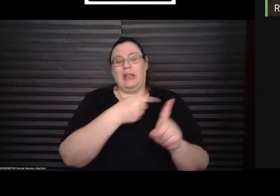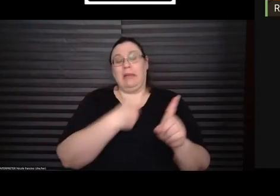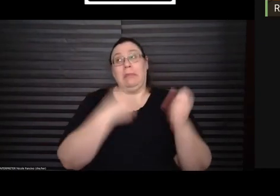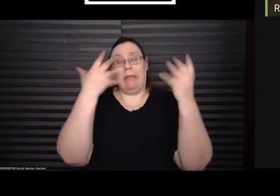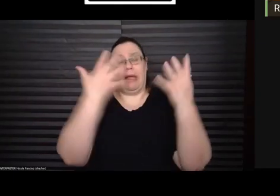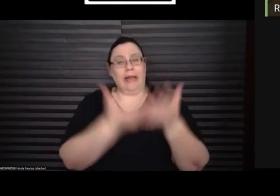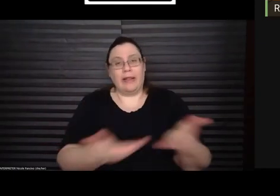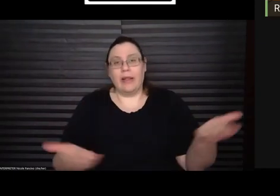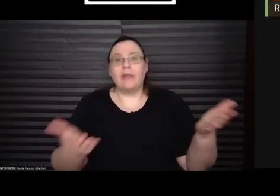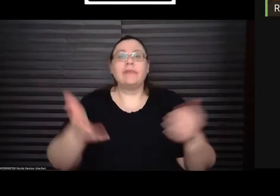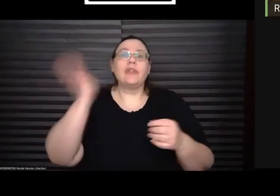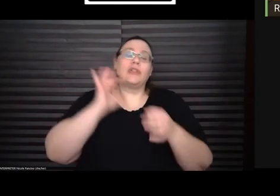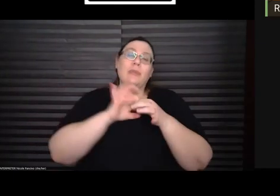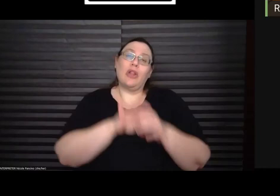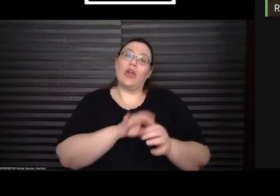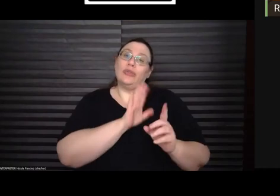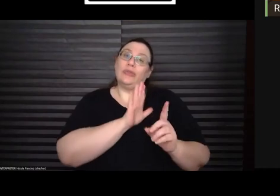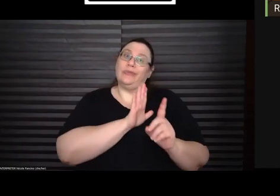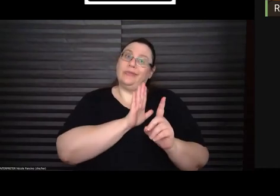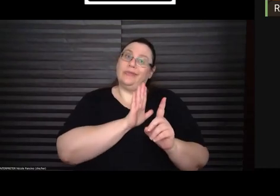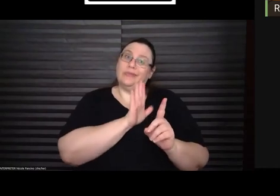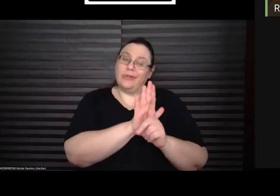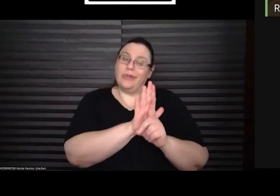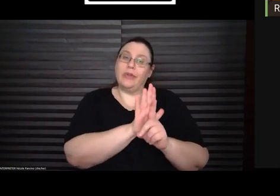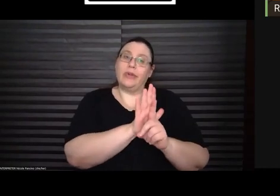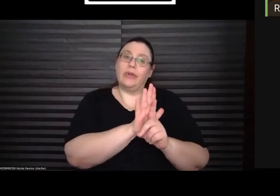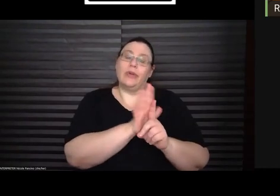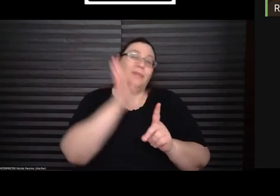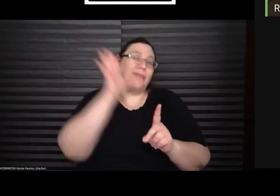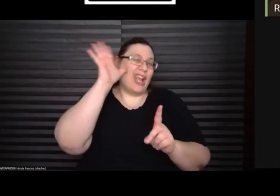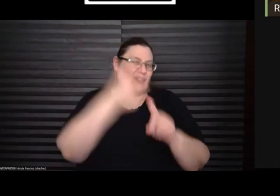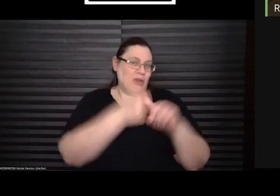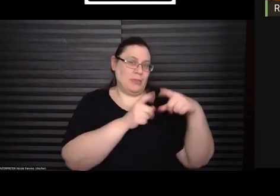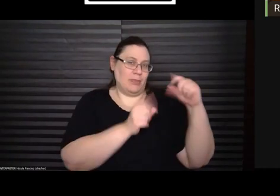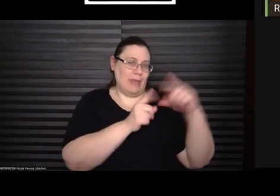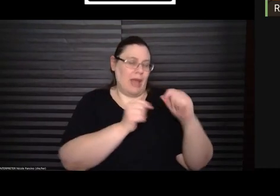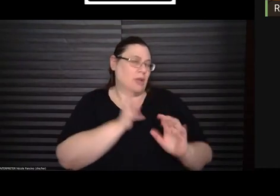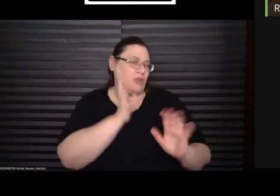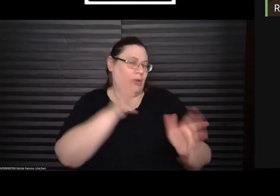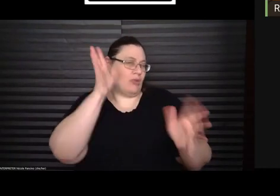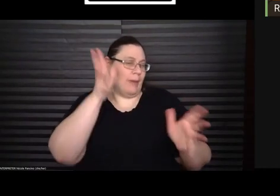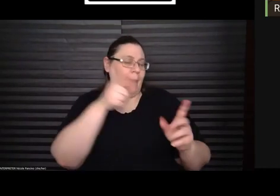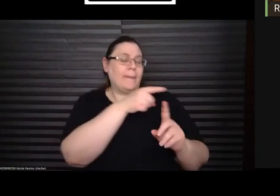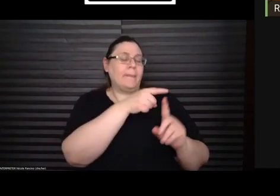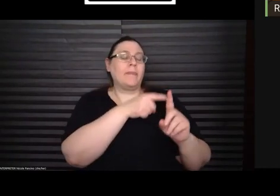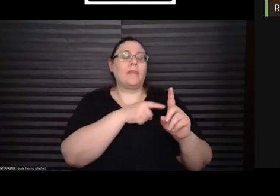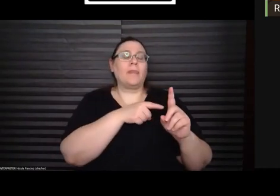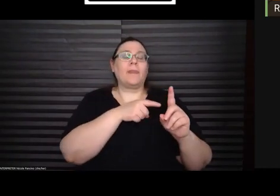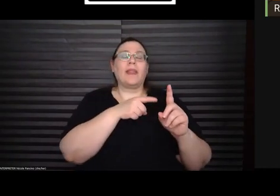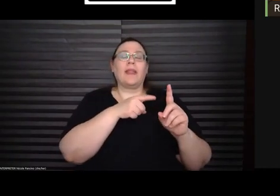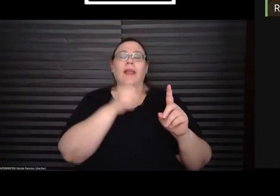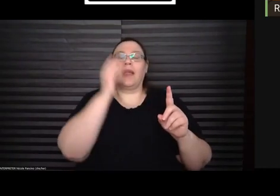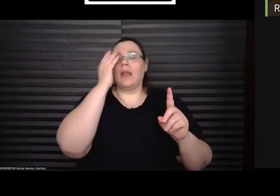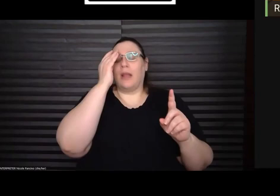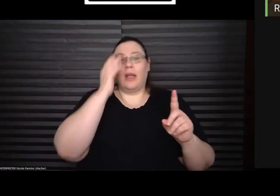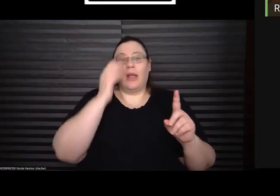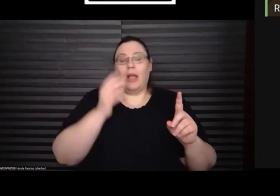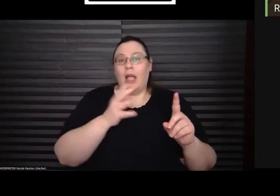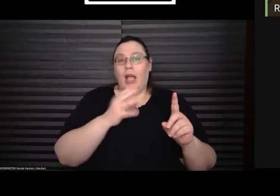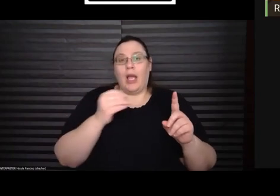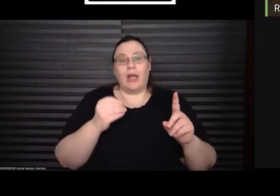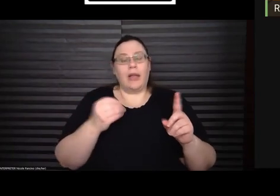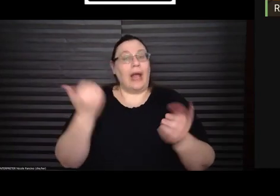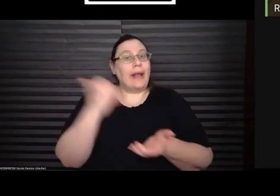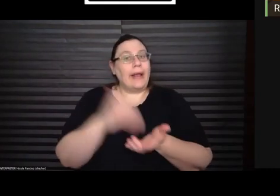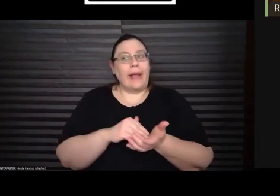you know, she had a lot of things that had belonged to her, her Japanese parents, my grandparents. And, you